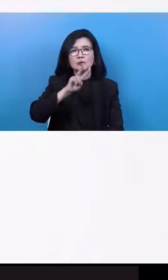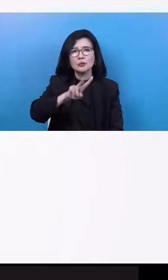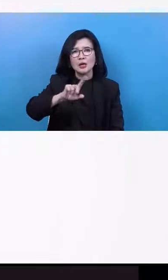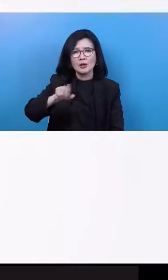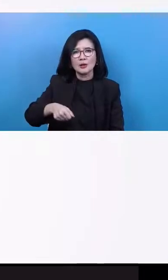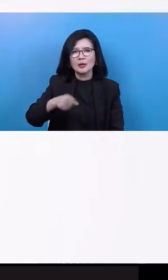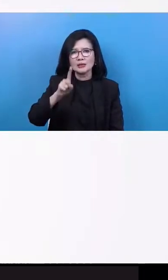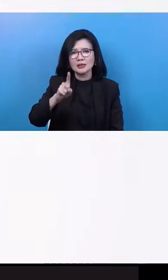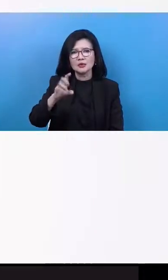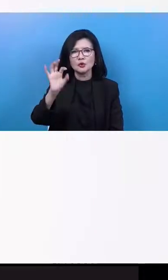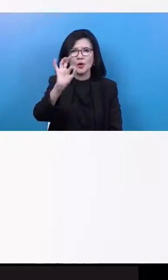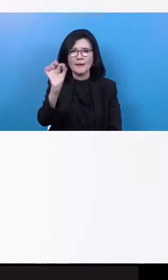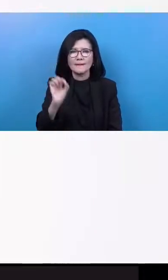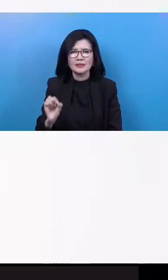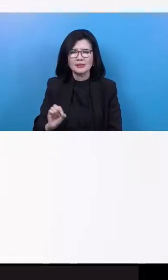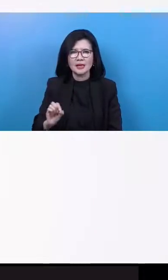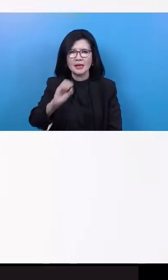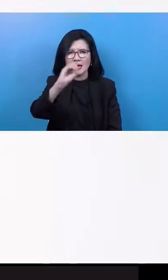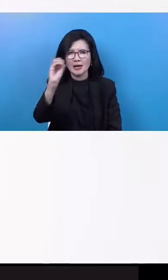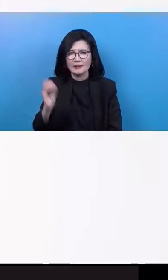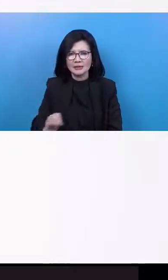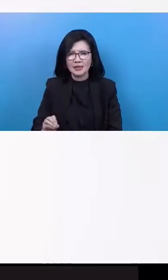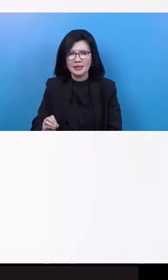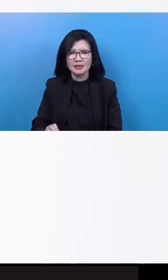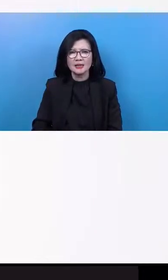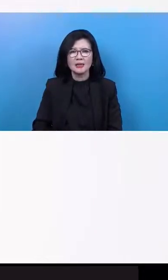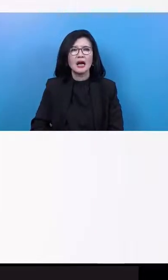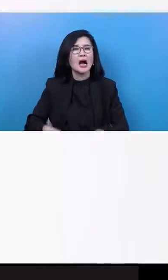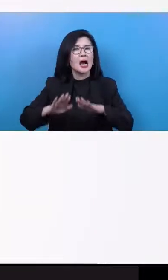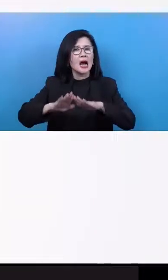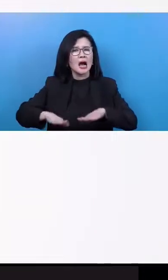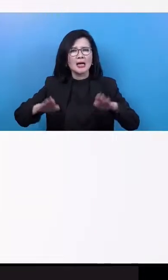children actually who were out of school also